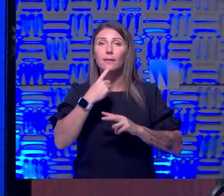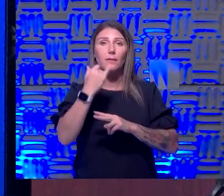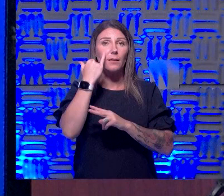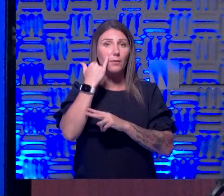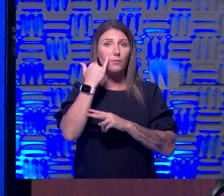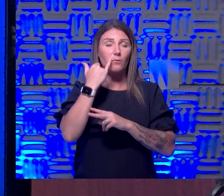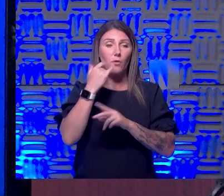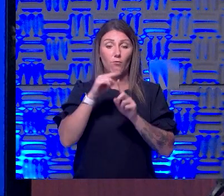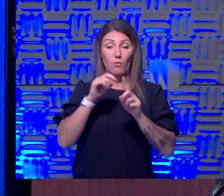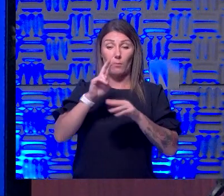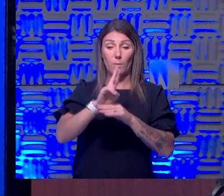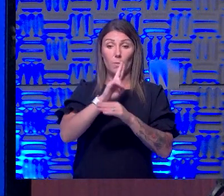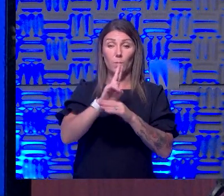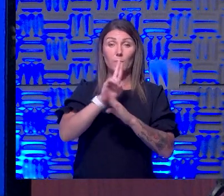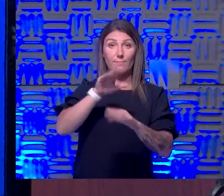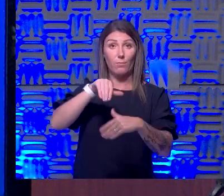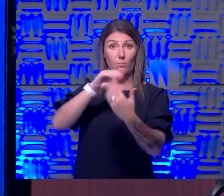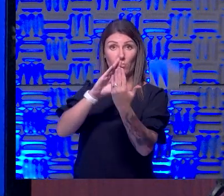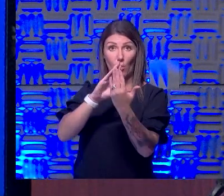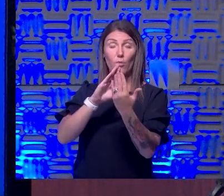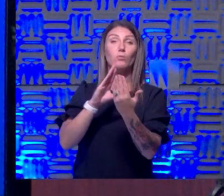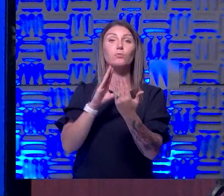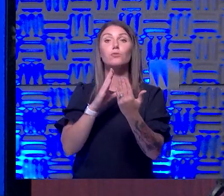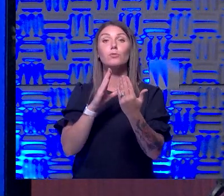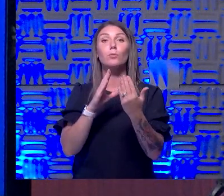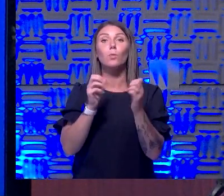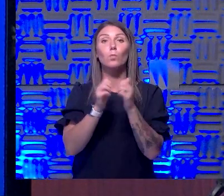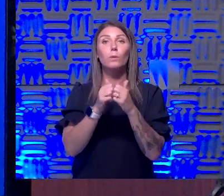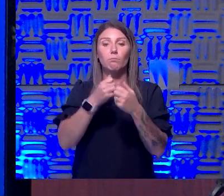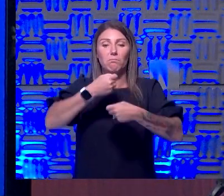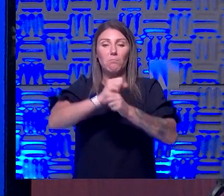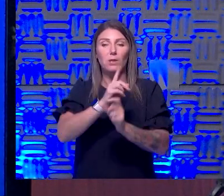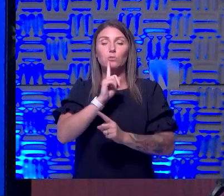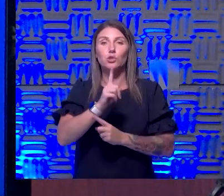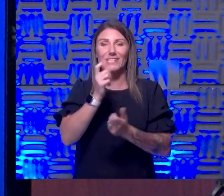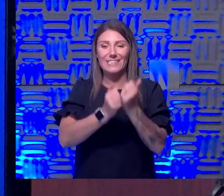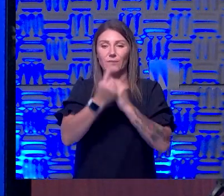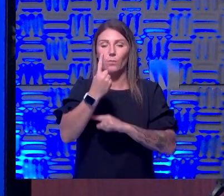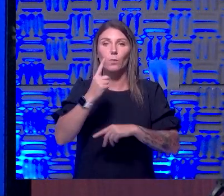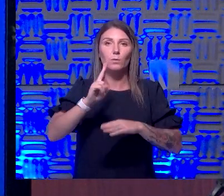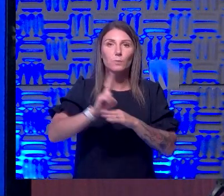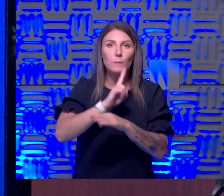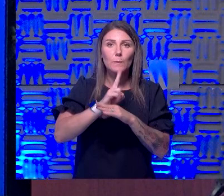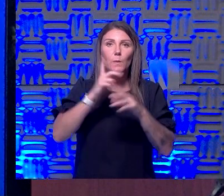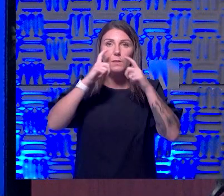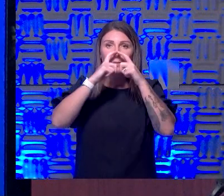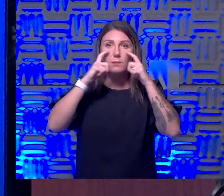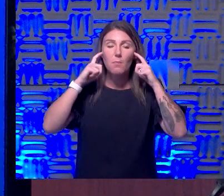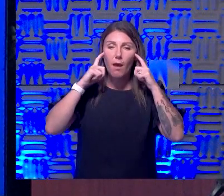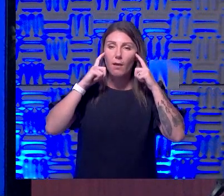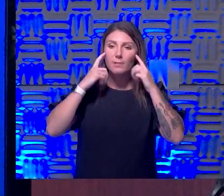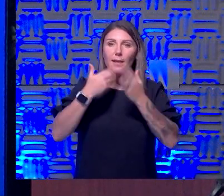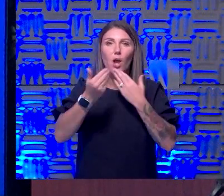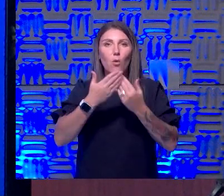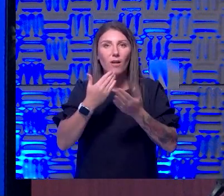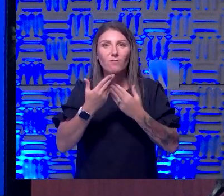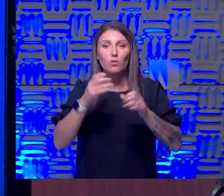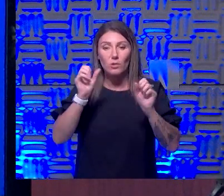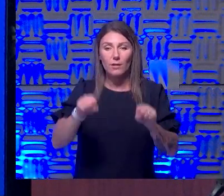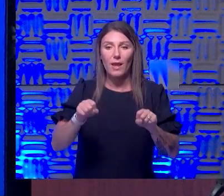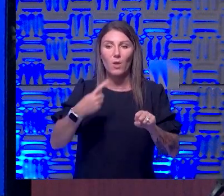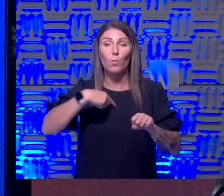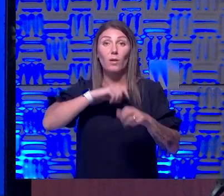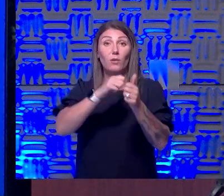by using this approach to make sure that everybody's wearing masks, however we get to that, we can avoid